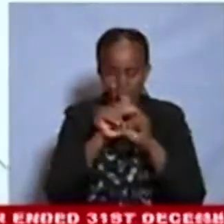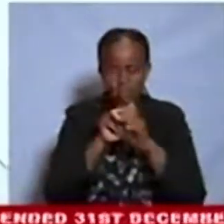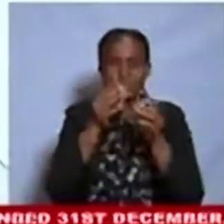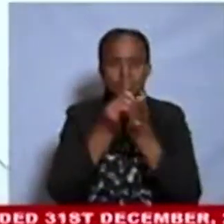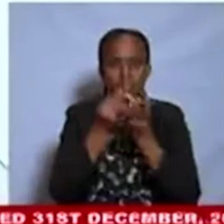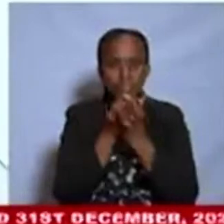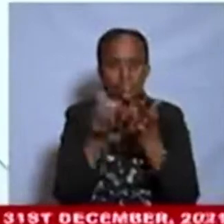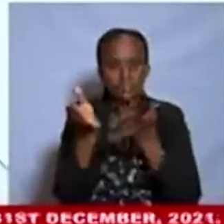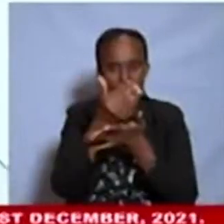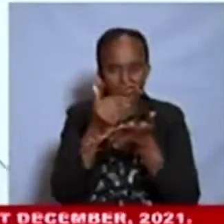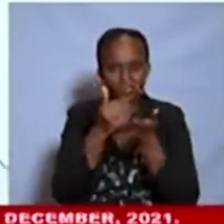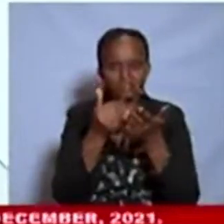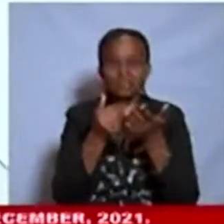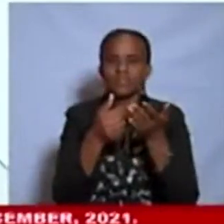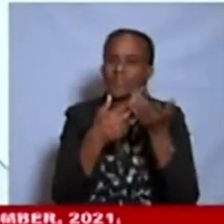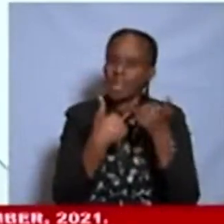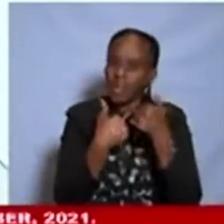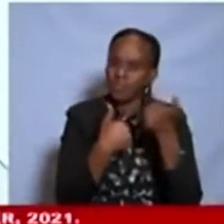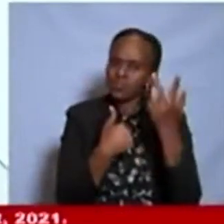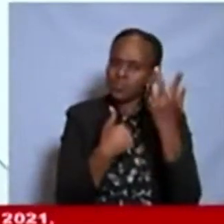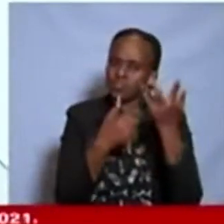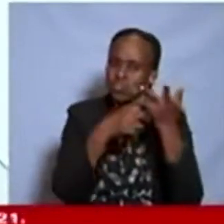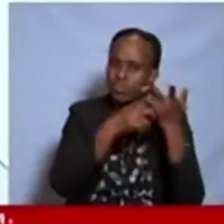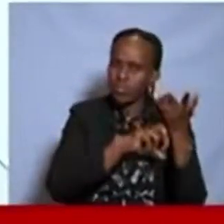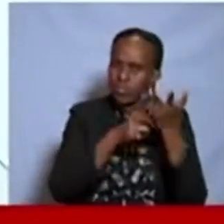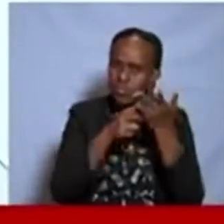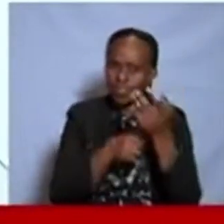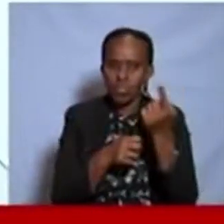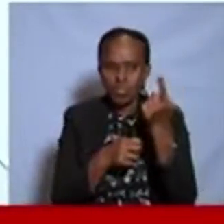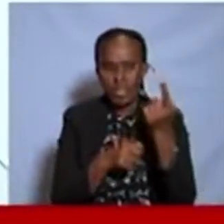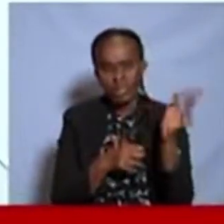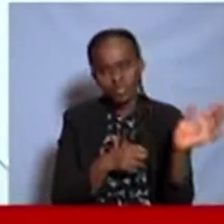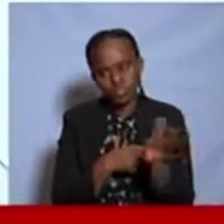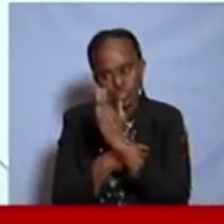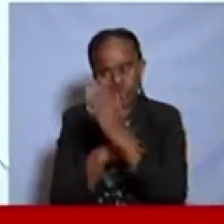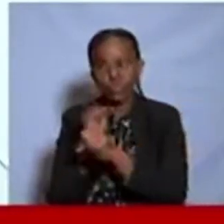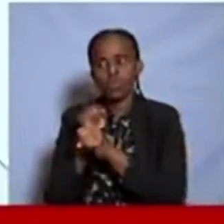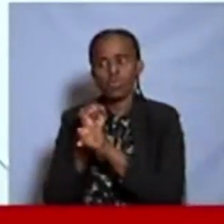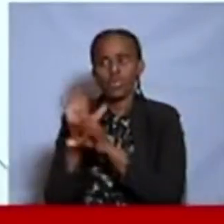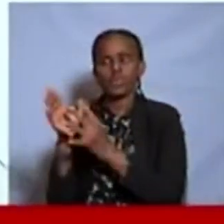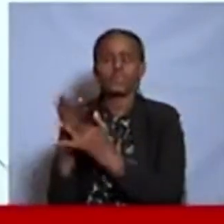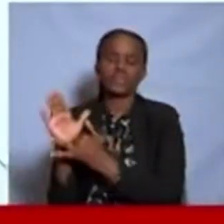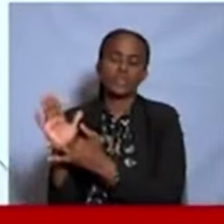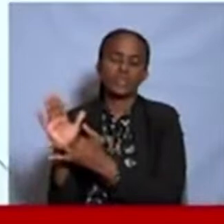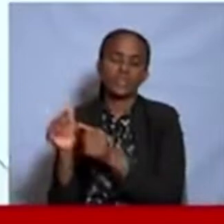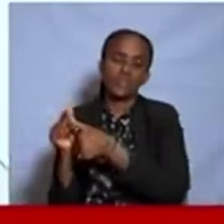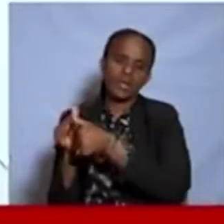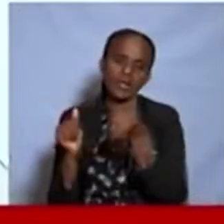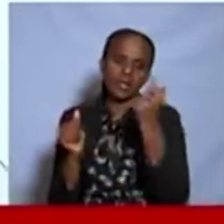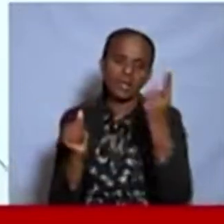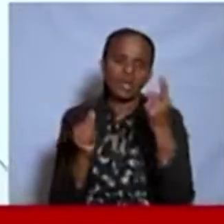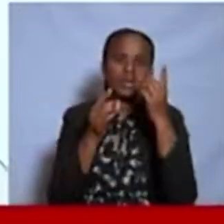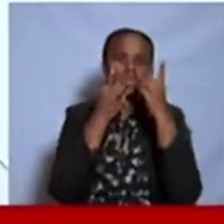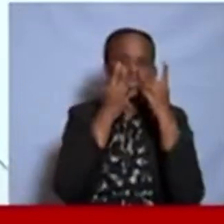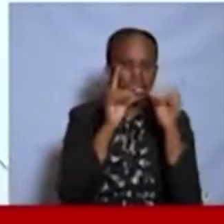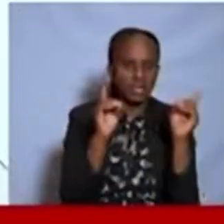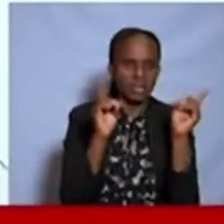revenue collectors who have two receipts. One receipt, council workers share. One is